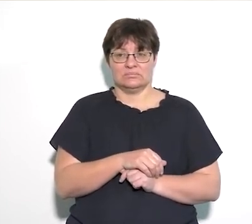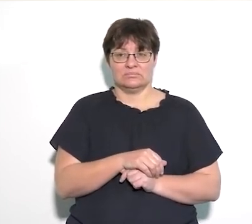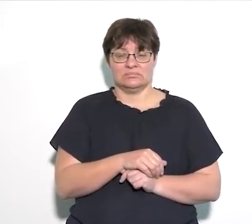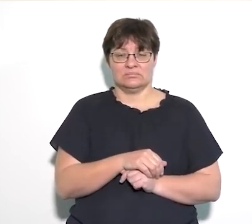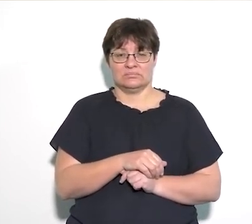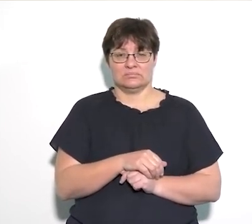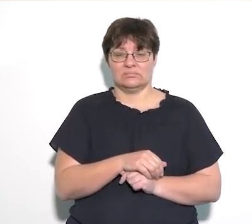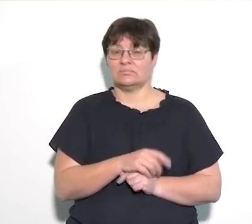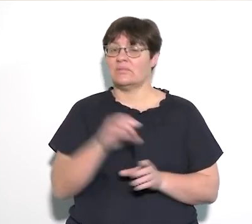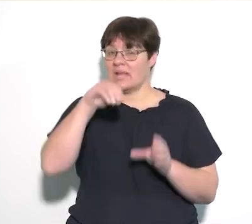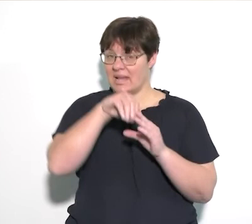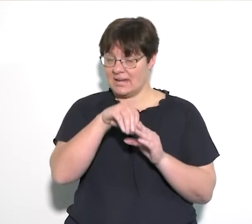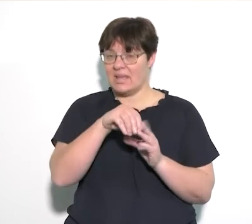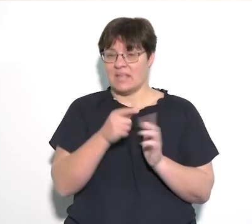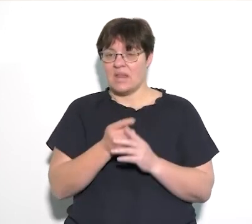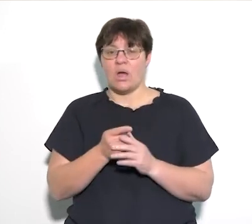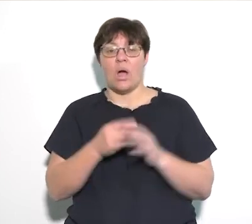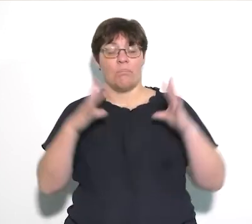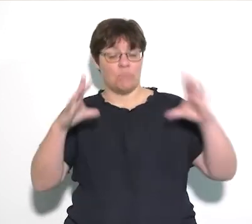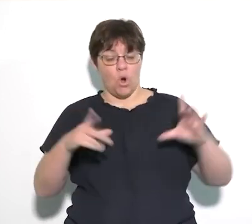arrow. It's in.